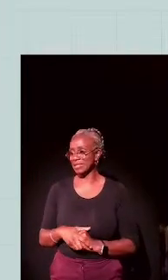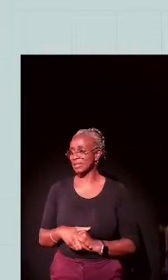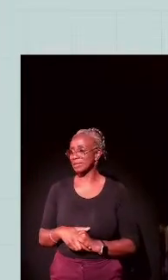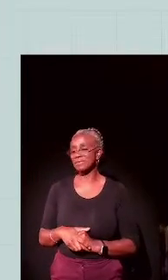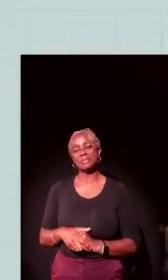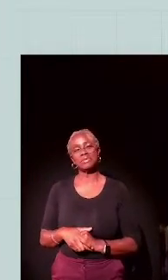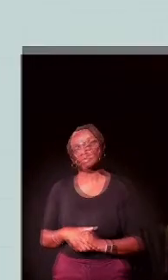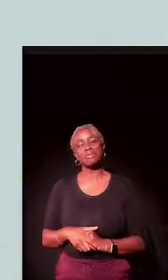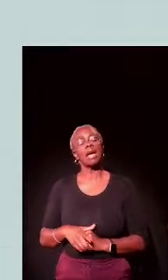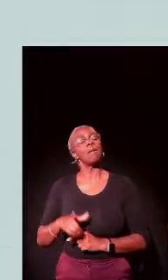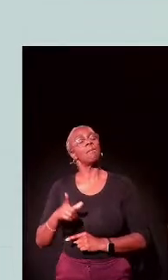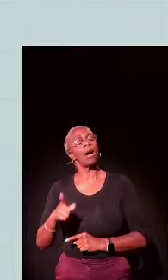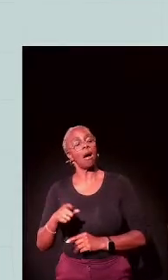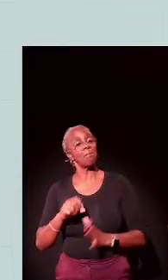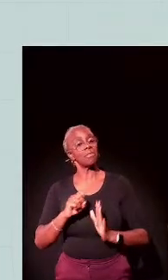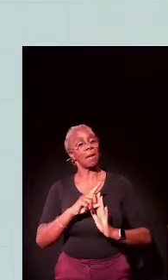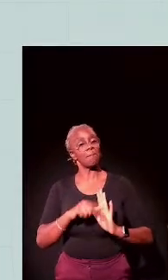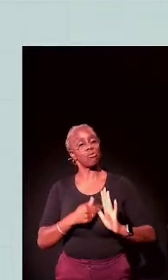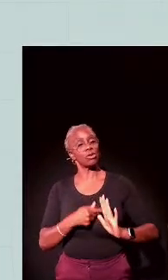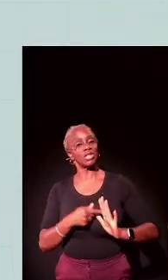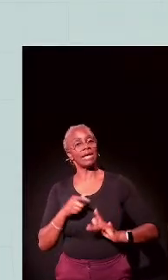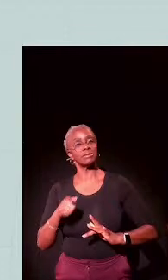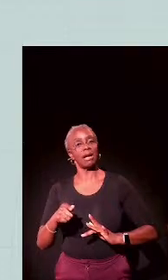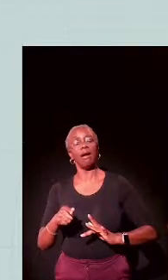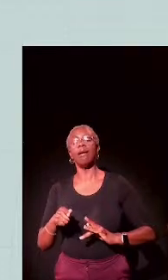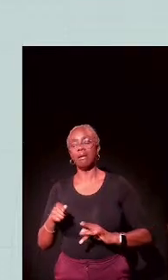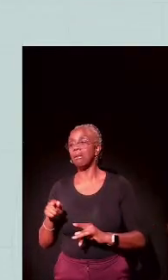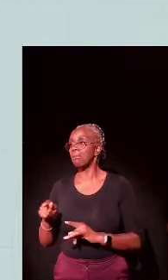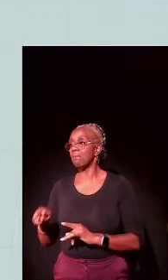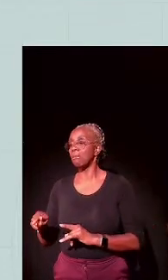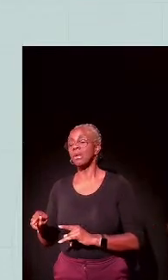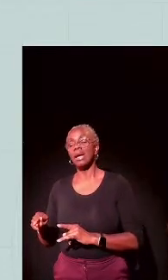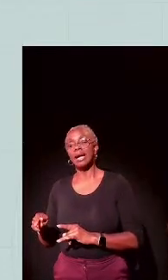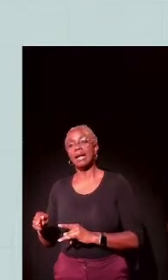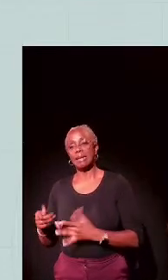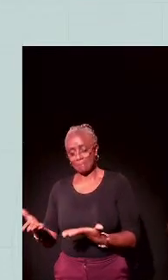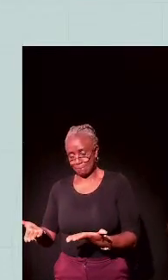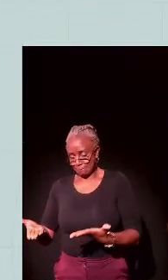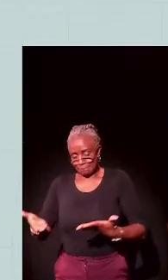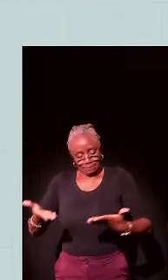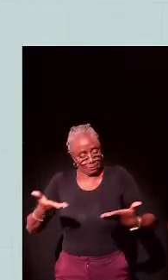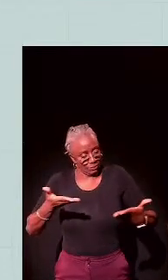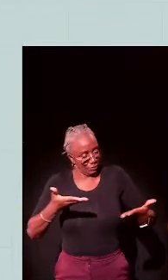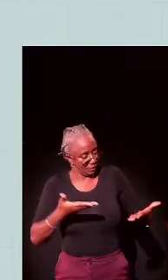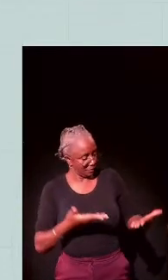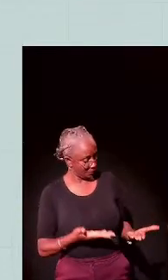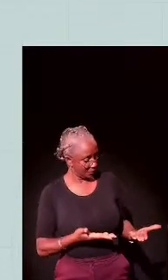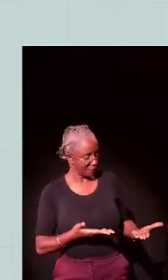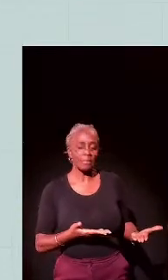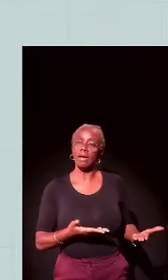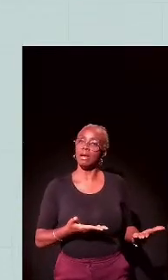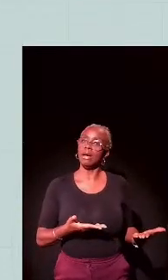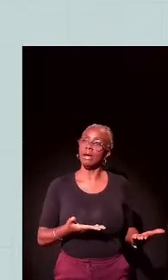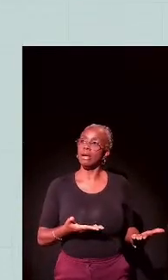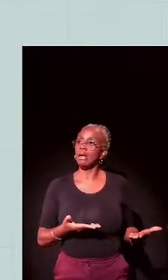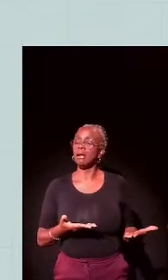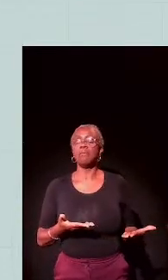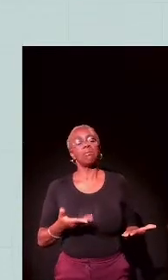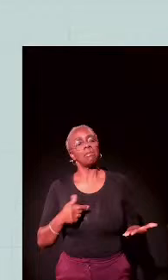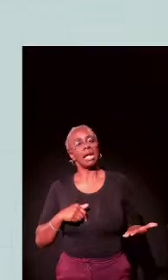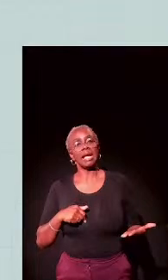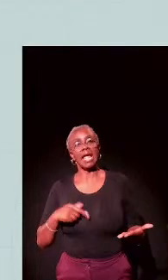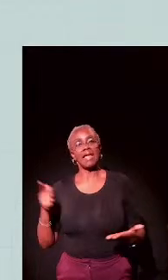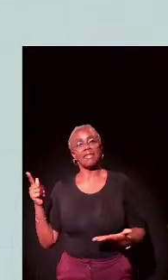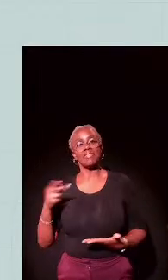But the conclusion of that project, and why I kind of shared that much, was because it kind of landed me somewhere in the middle of that Venn